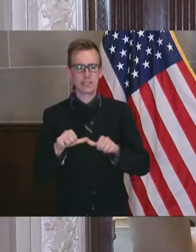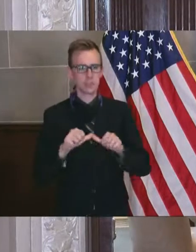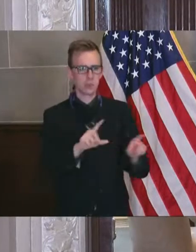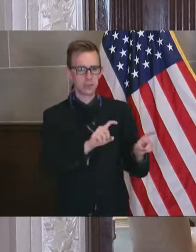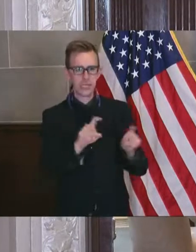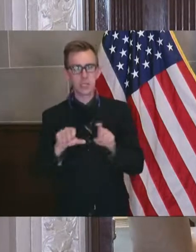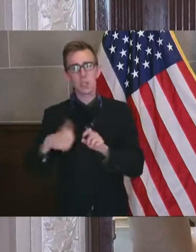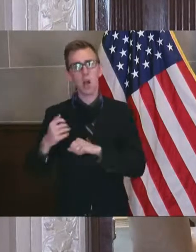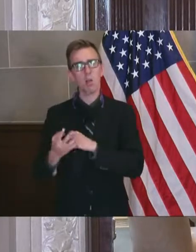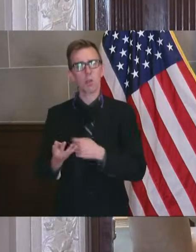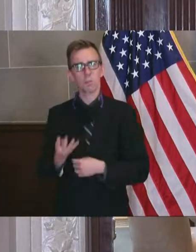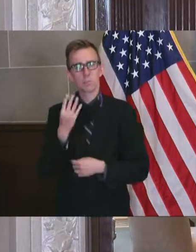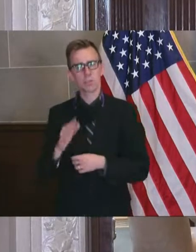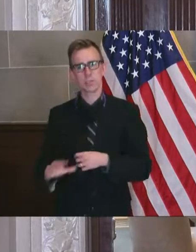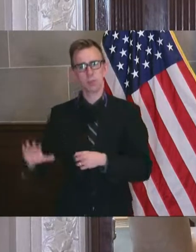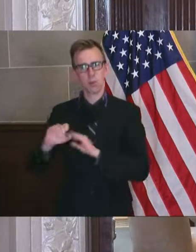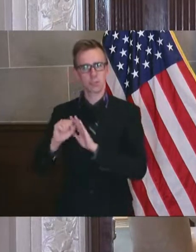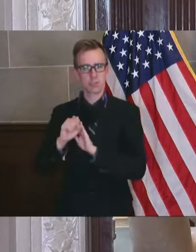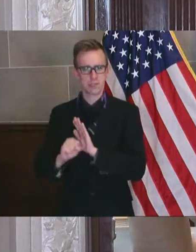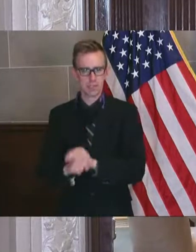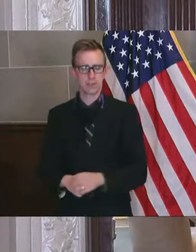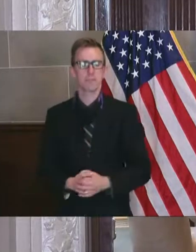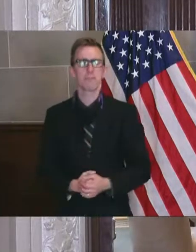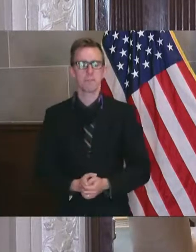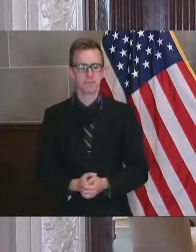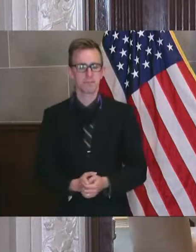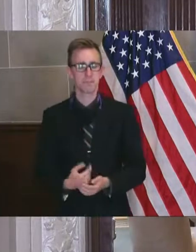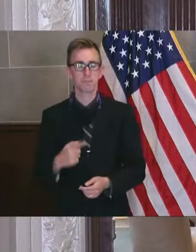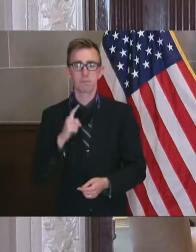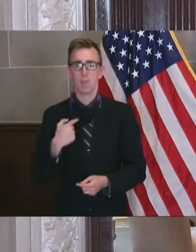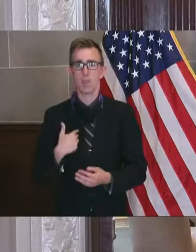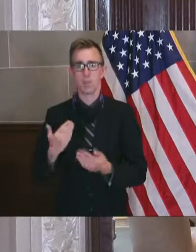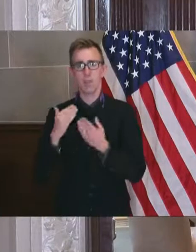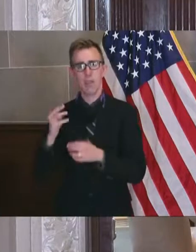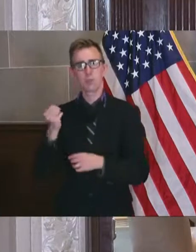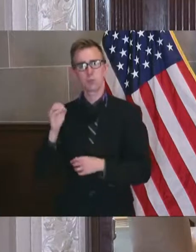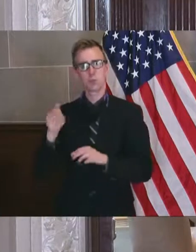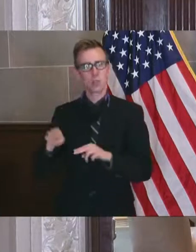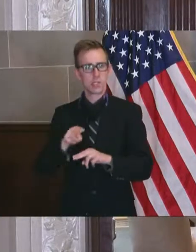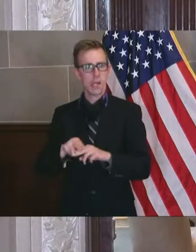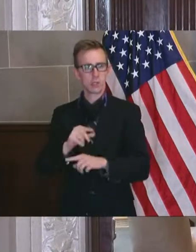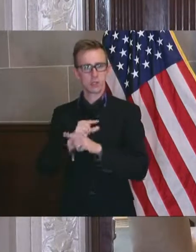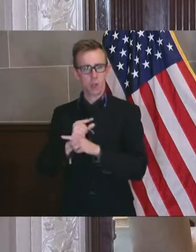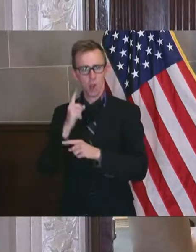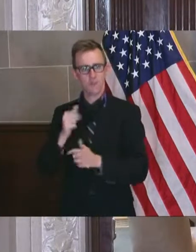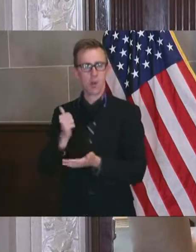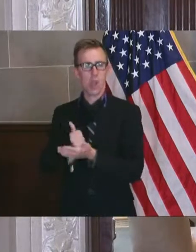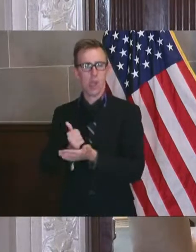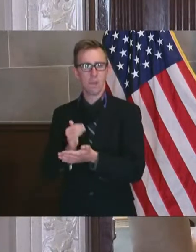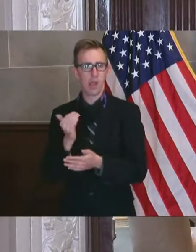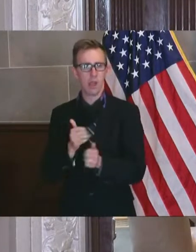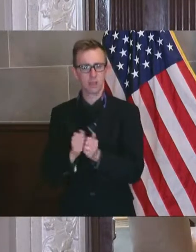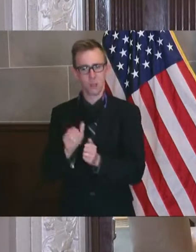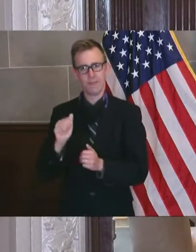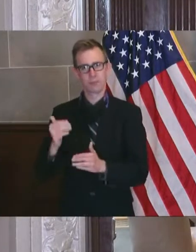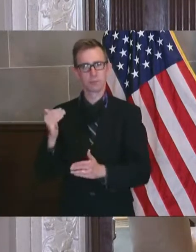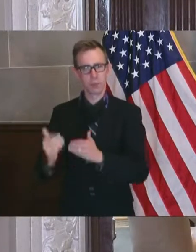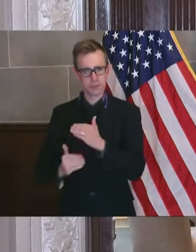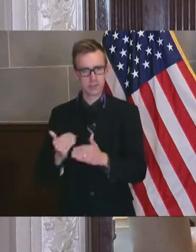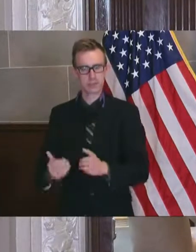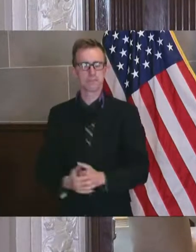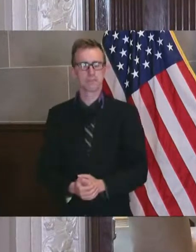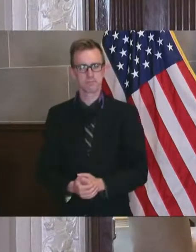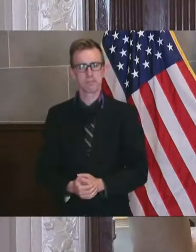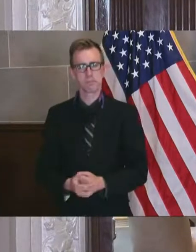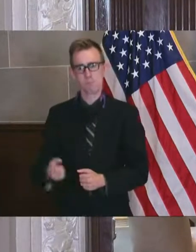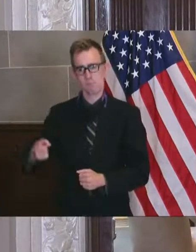prison sites across the state. I'd like to thank the Missouri National Guard for assisting us with this process. They,